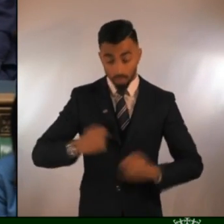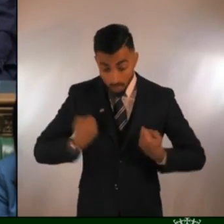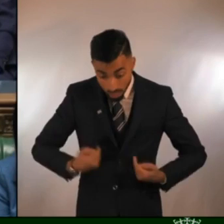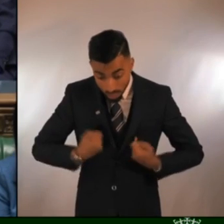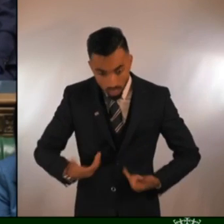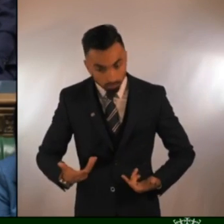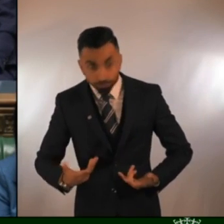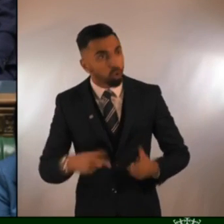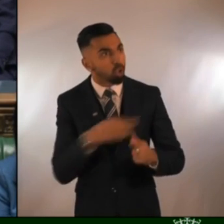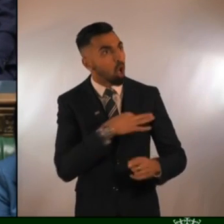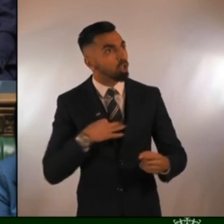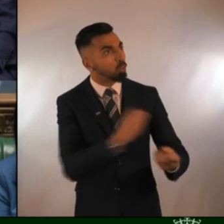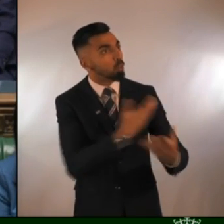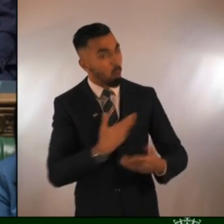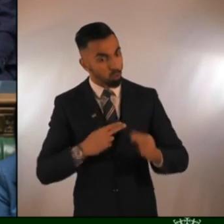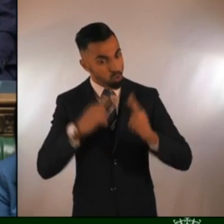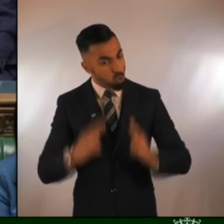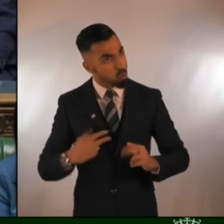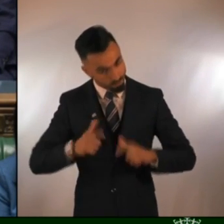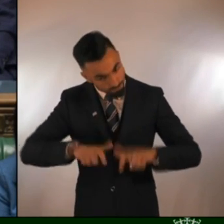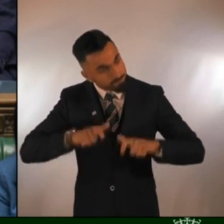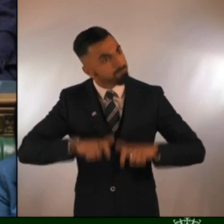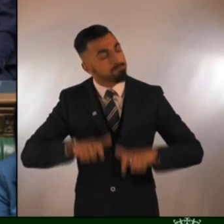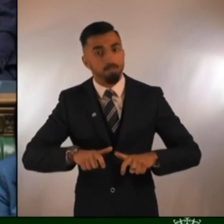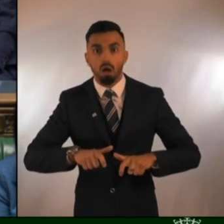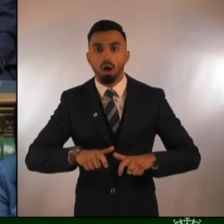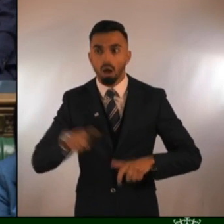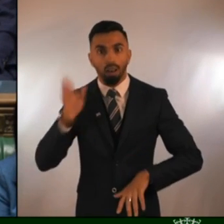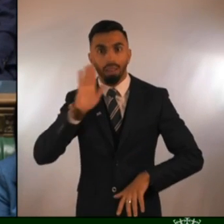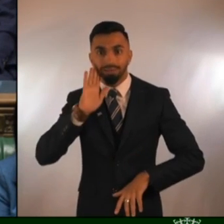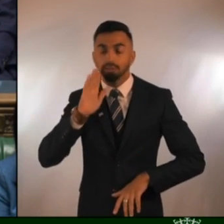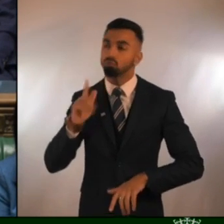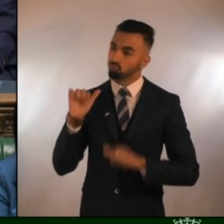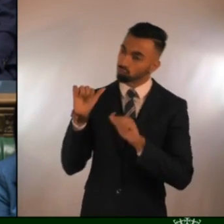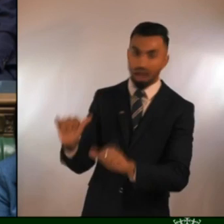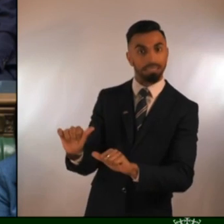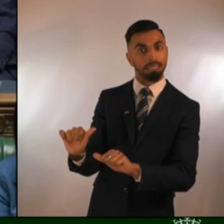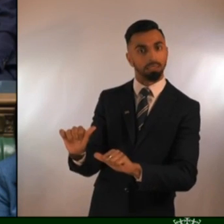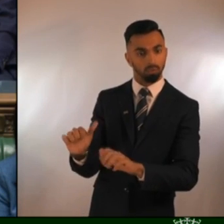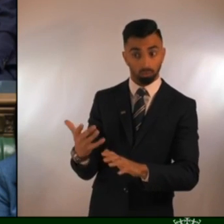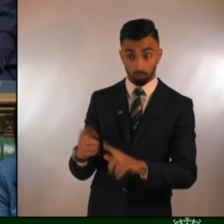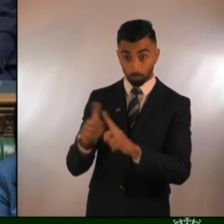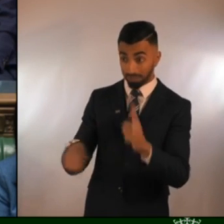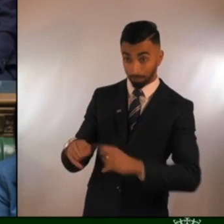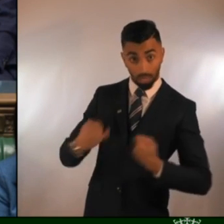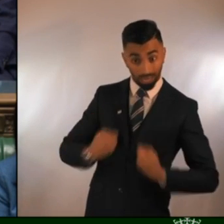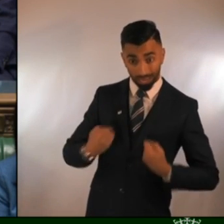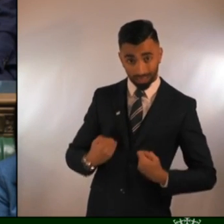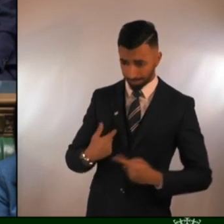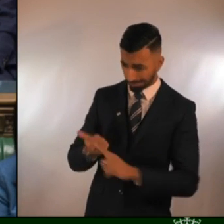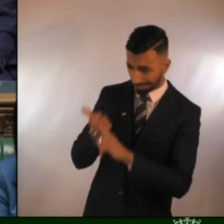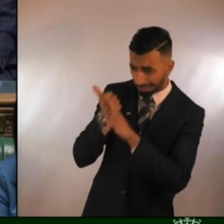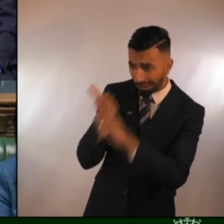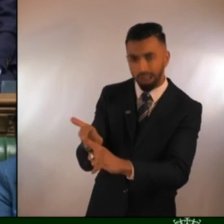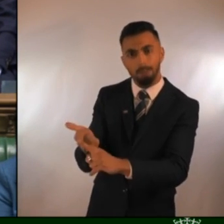So the right immediate policy response is to provide security and support for those who get sick or can't